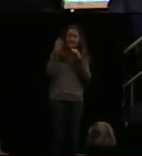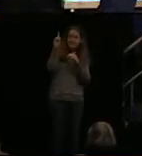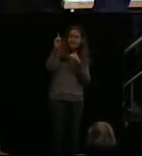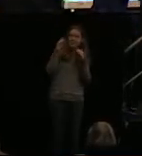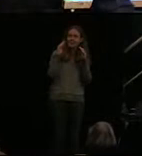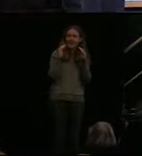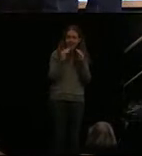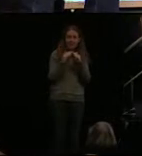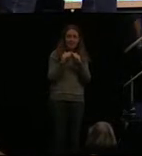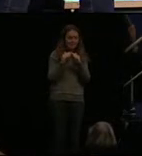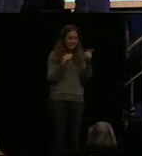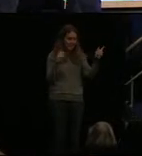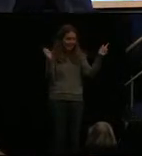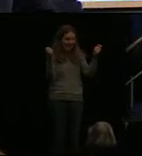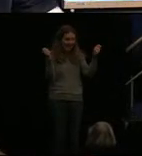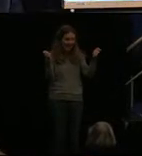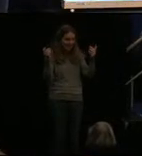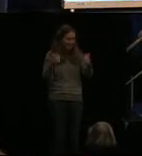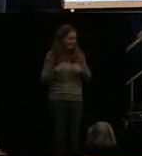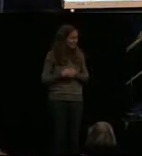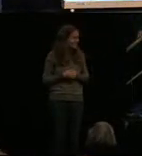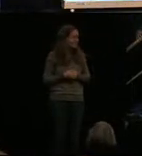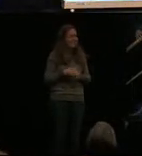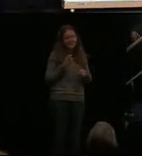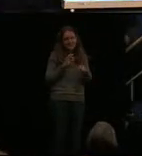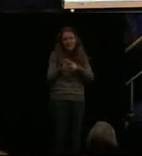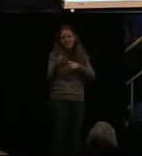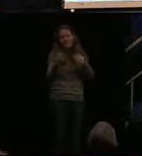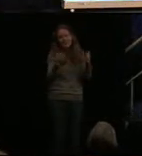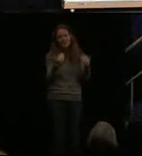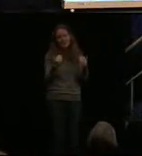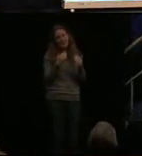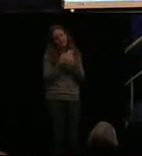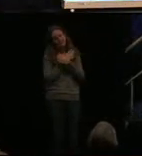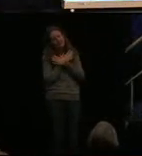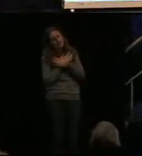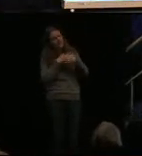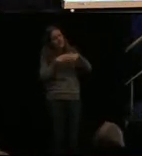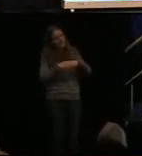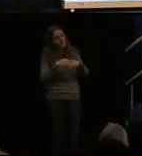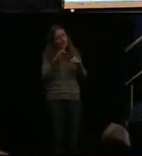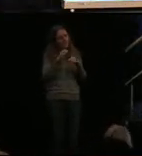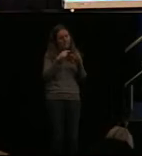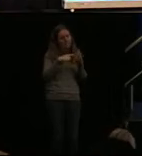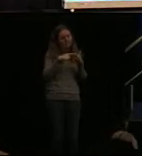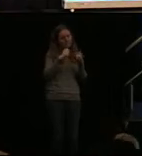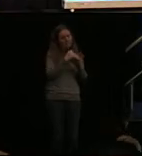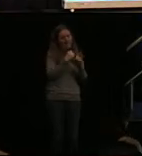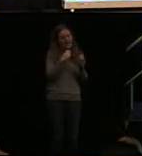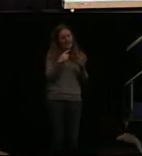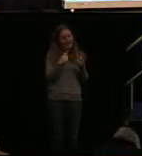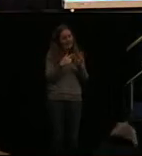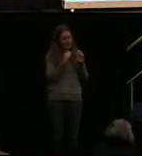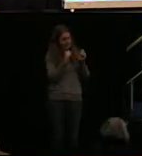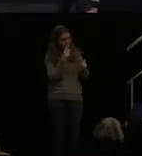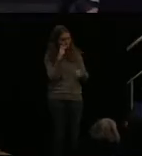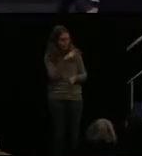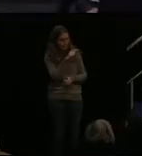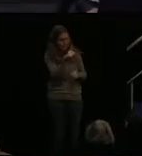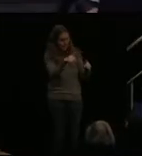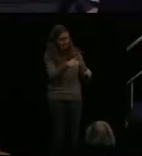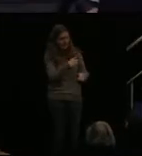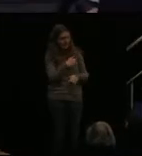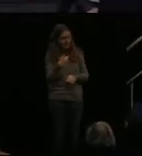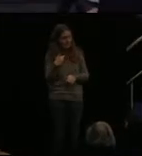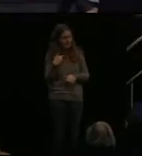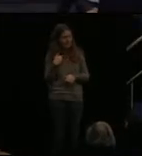house. And a special welcome to our dear friend Paige, who's in the house this morning. Great to see her this morning.